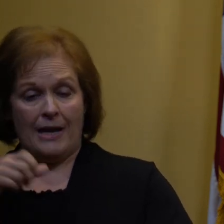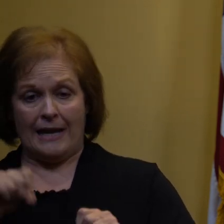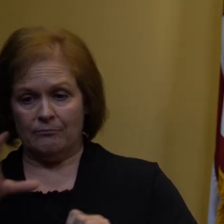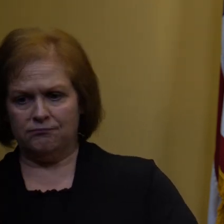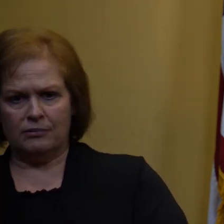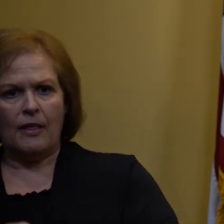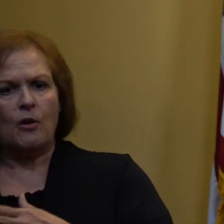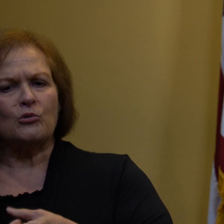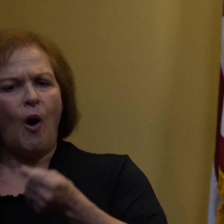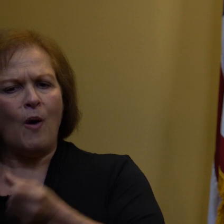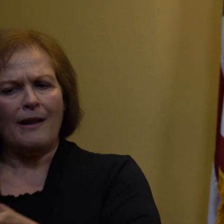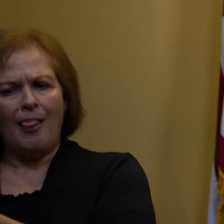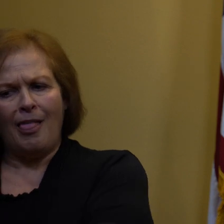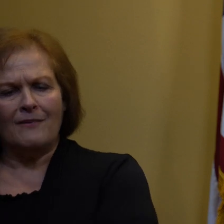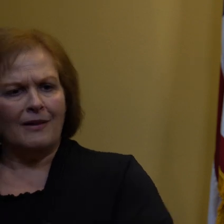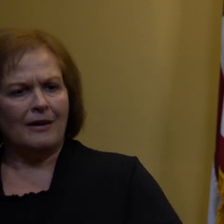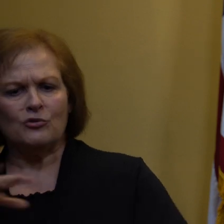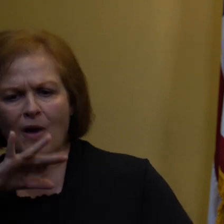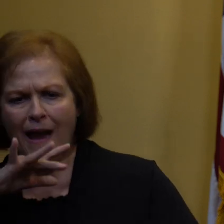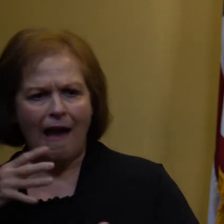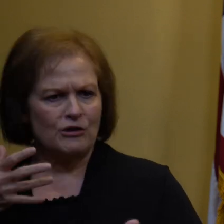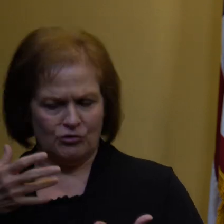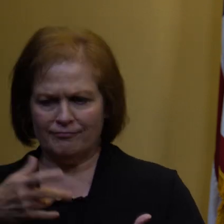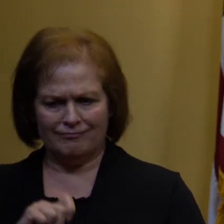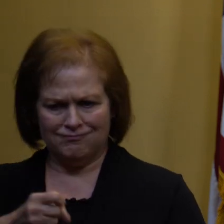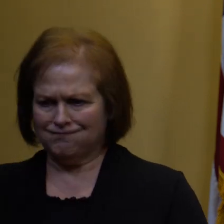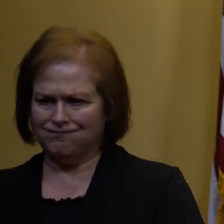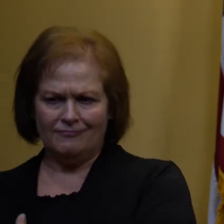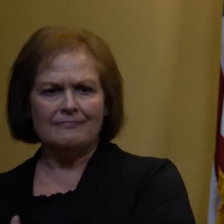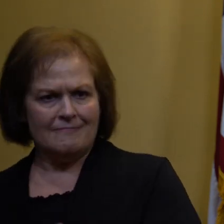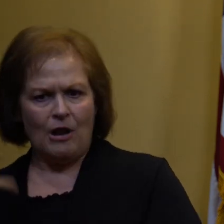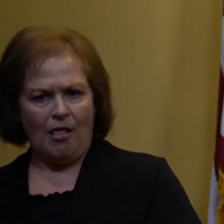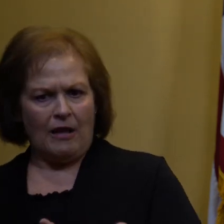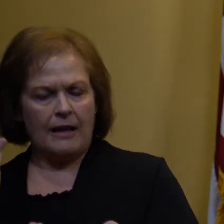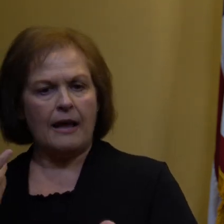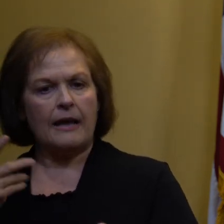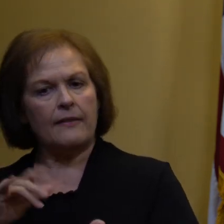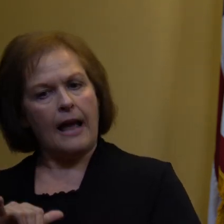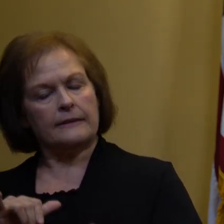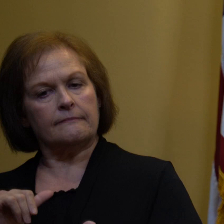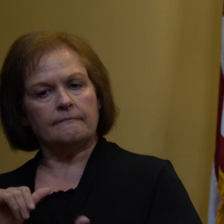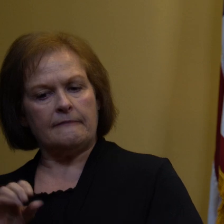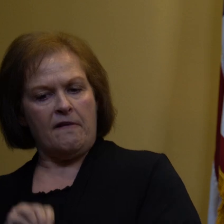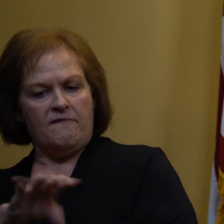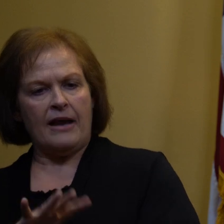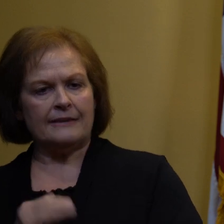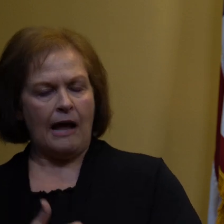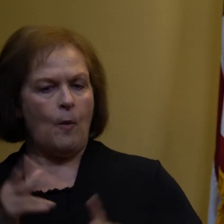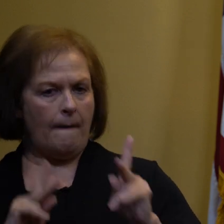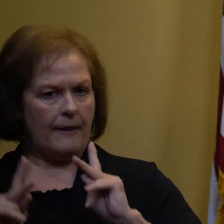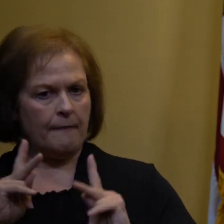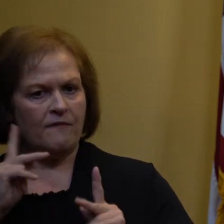these vehicles from the street, getting trash out of the eyes of our people, I do believe that it has an impact on our residents'